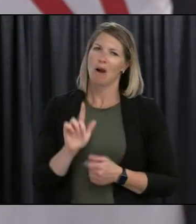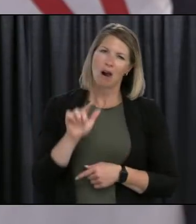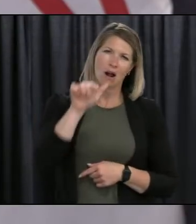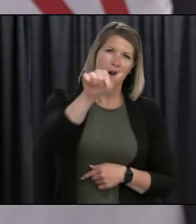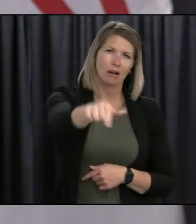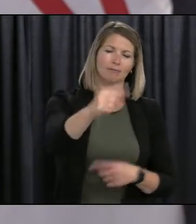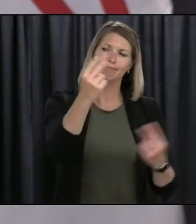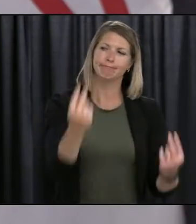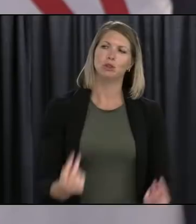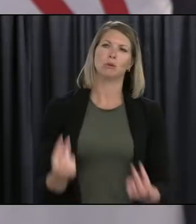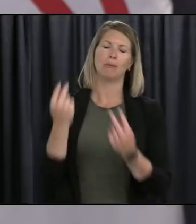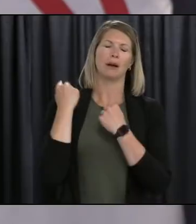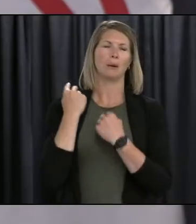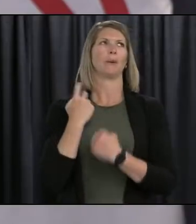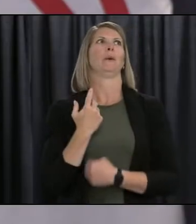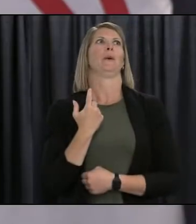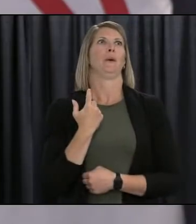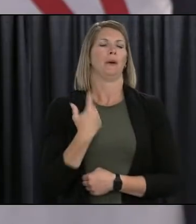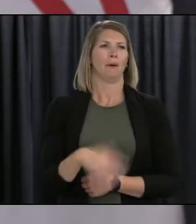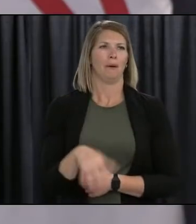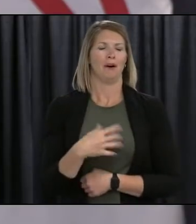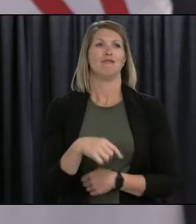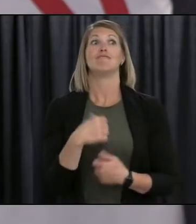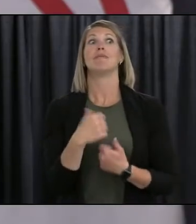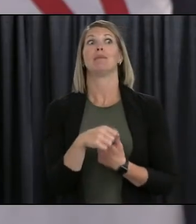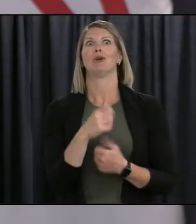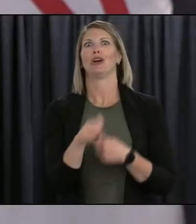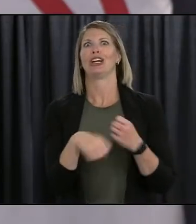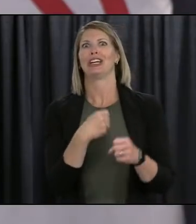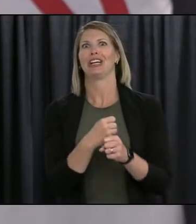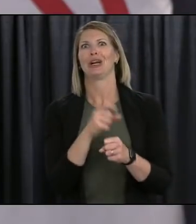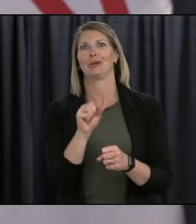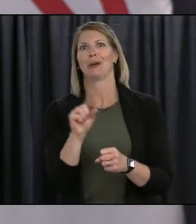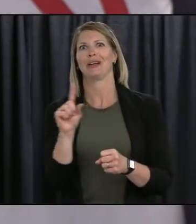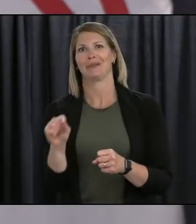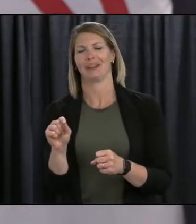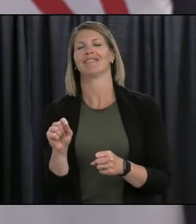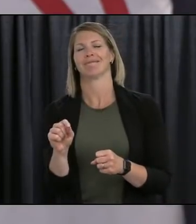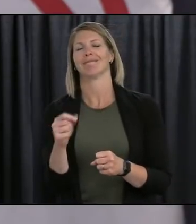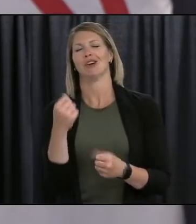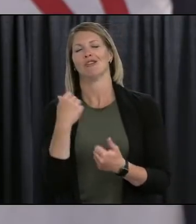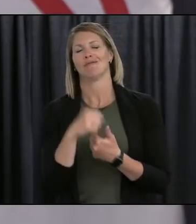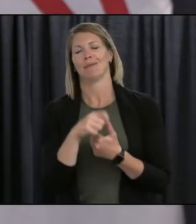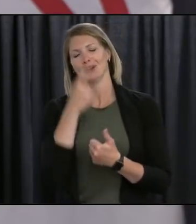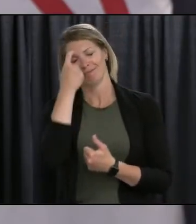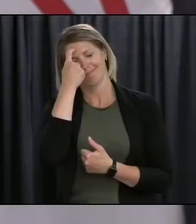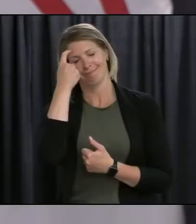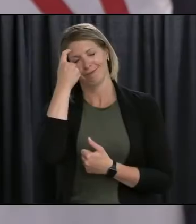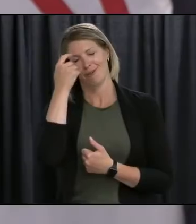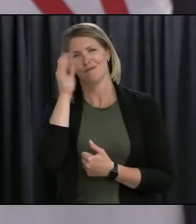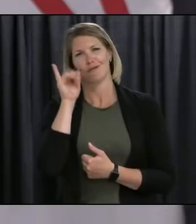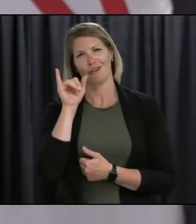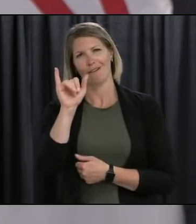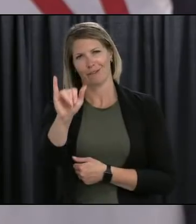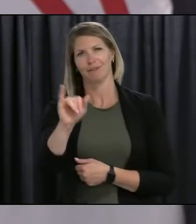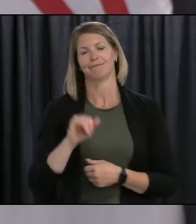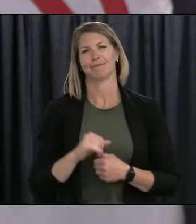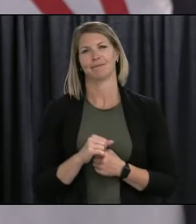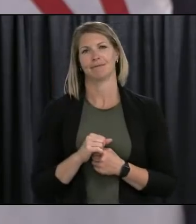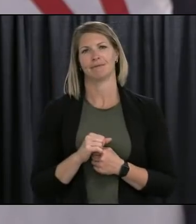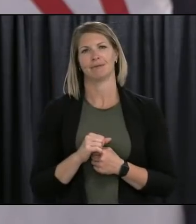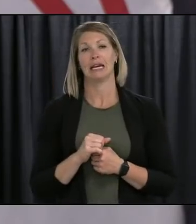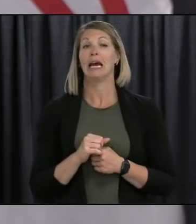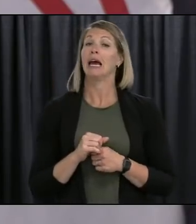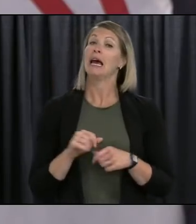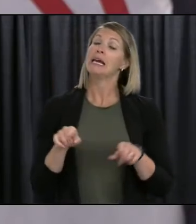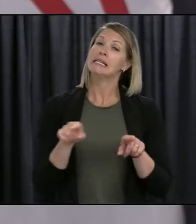just not for Newfoundland and Labrador, but for all of us, regardless of where we live in this world. So as Dr. Fitzgerald said, let our actions today be the